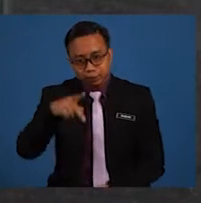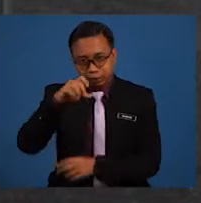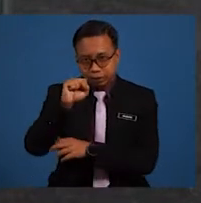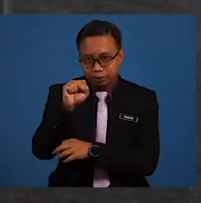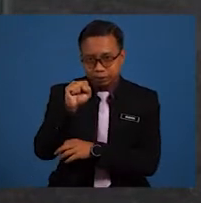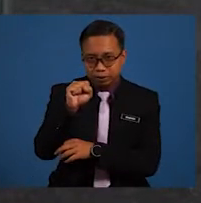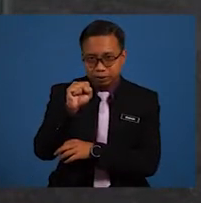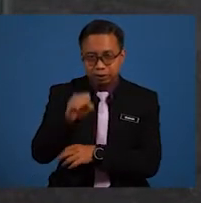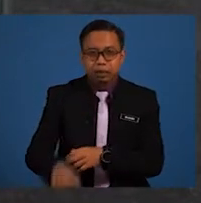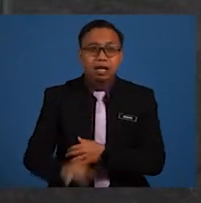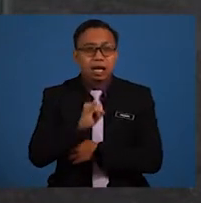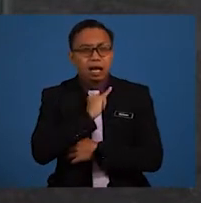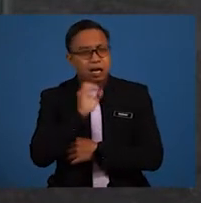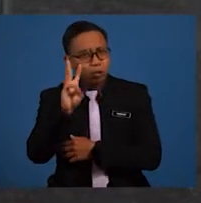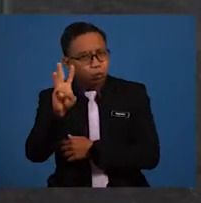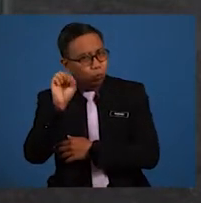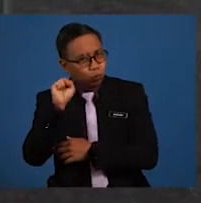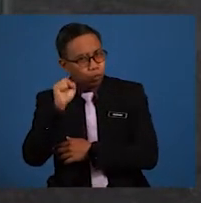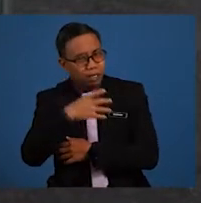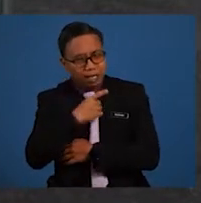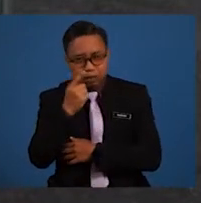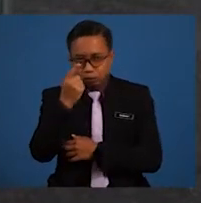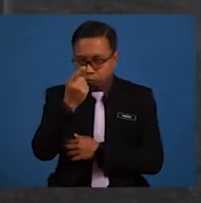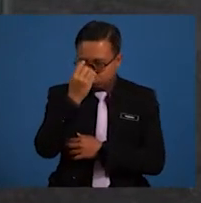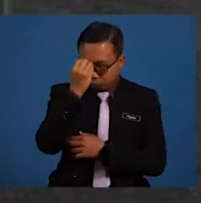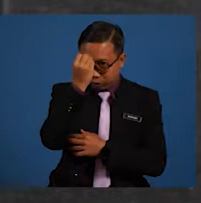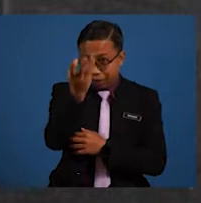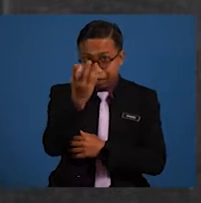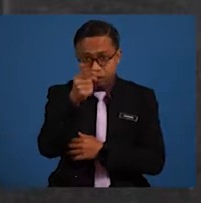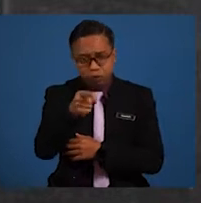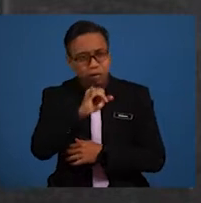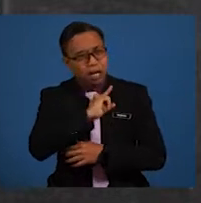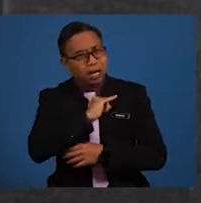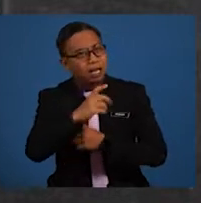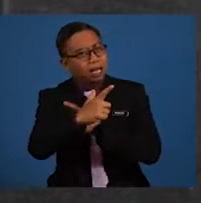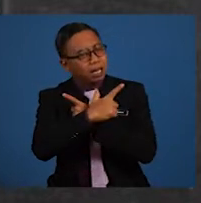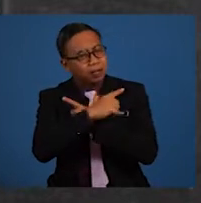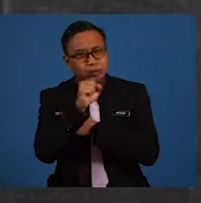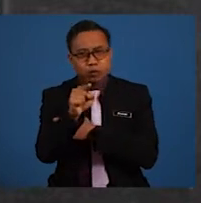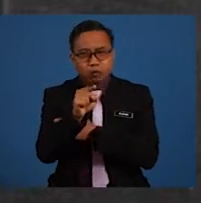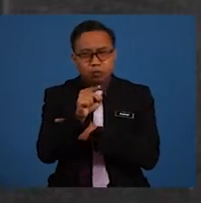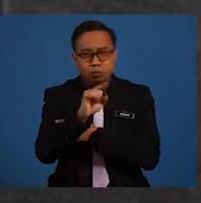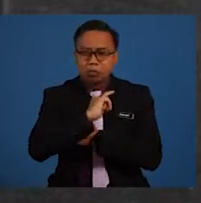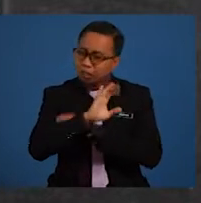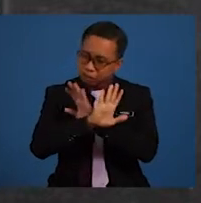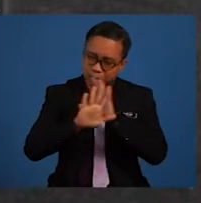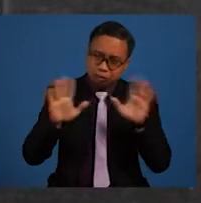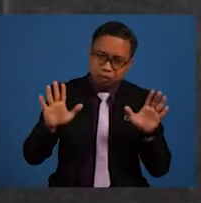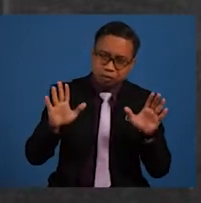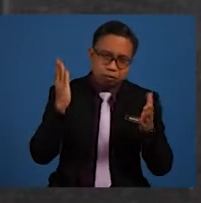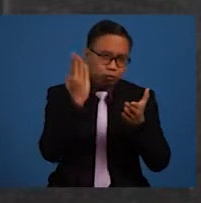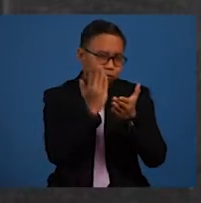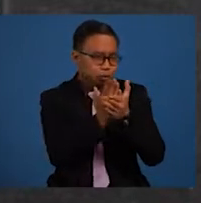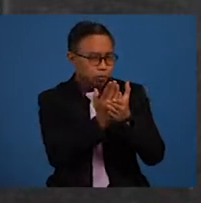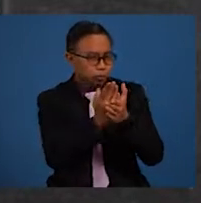P.S. I would like to tell you that I love you. I can't.